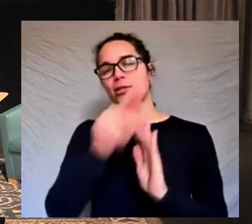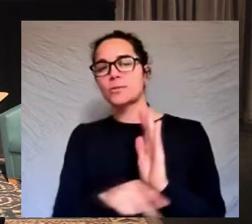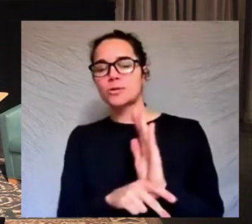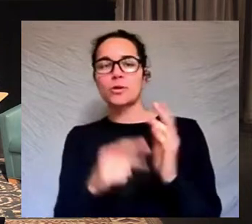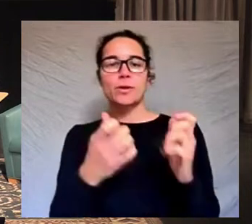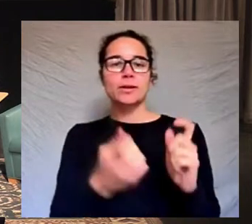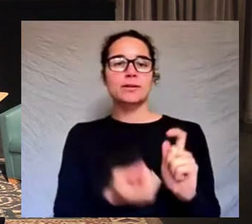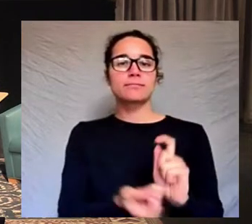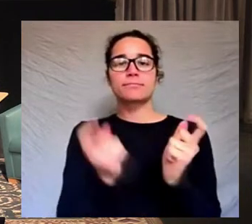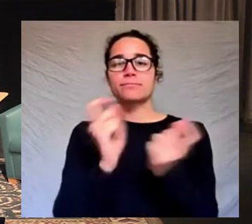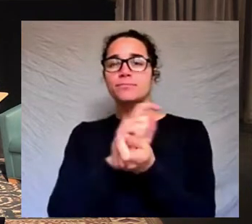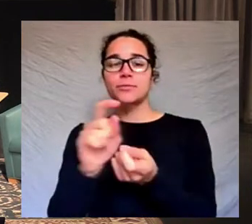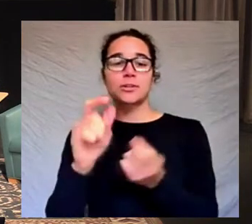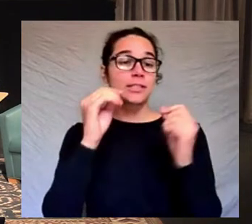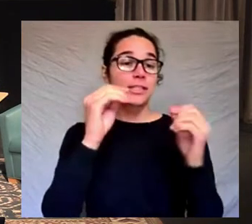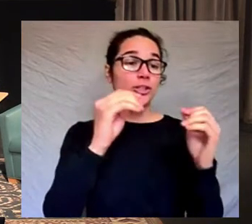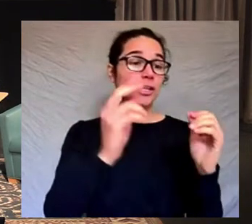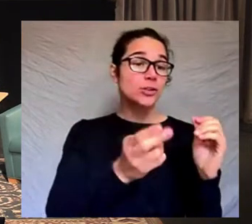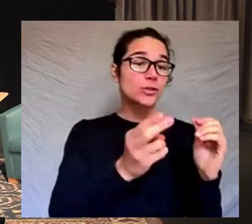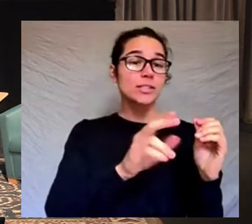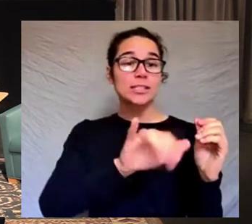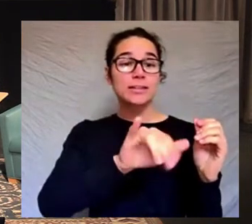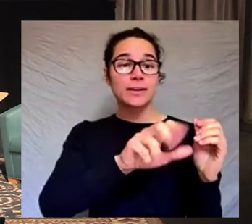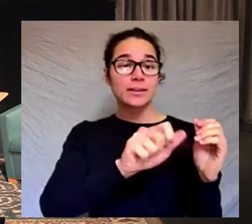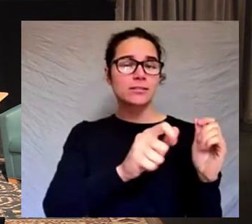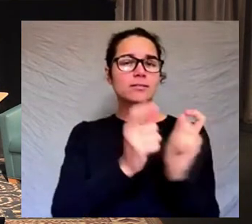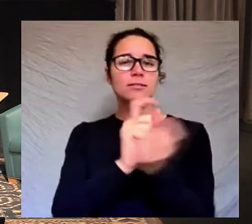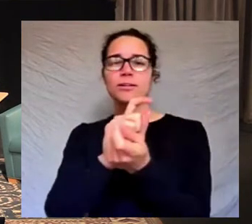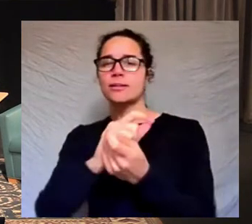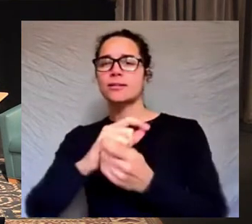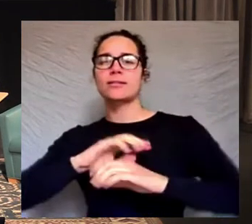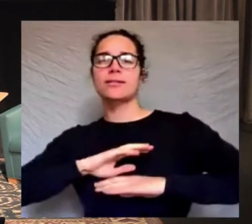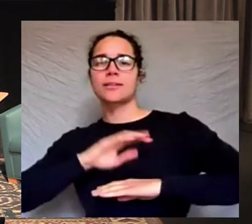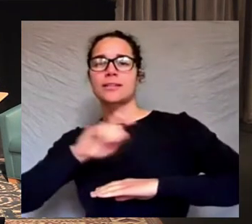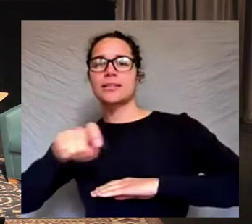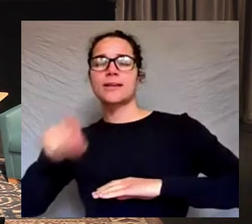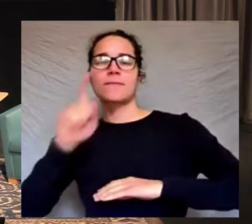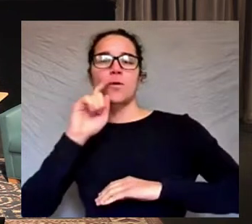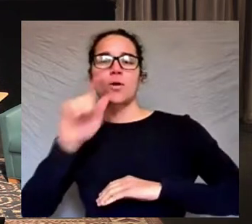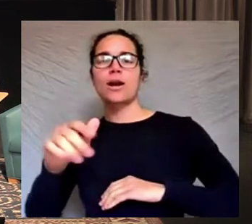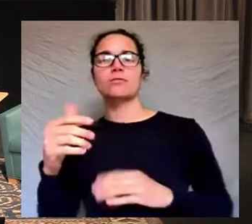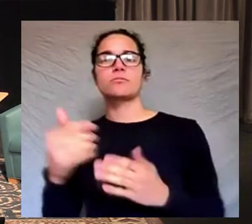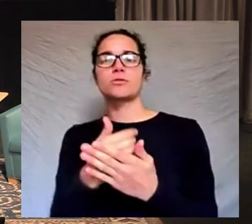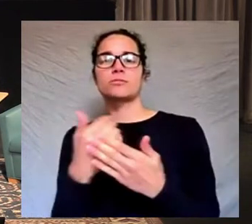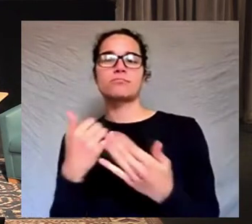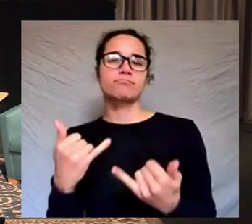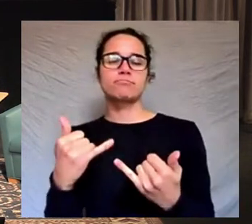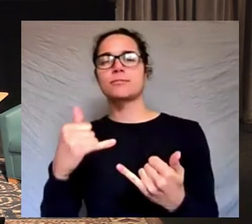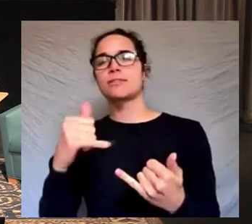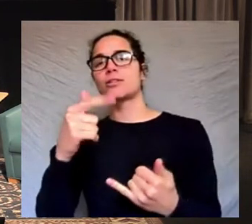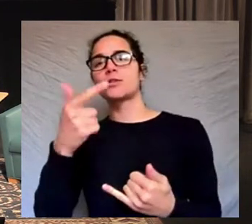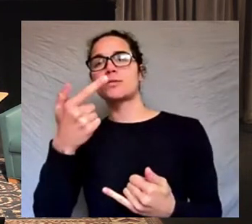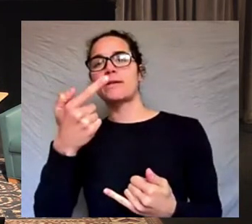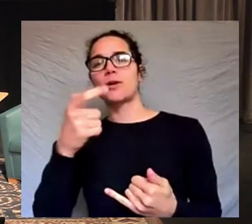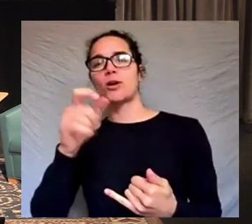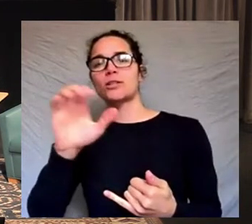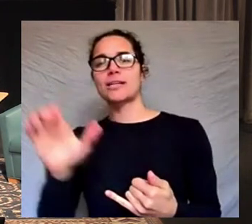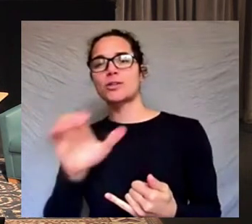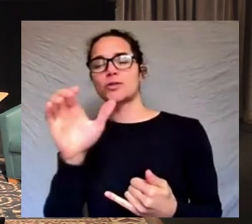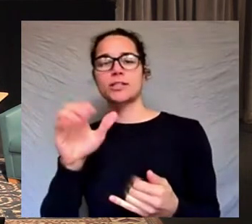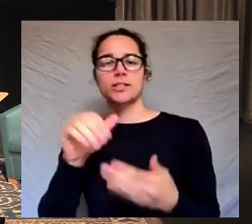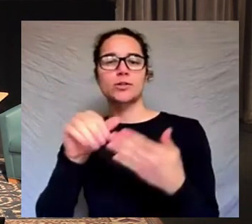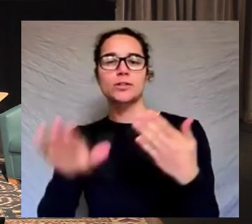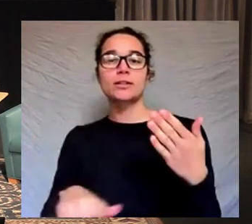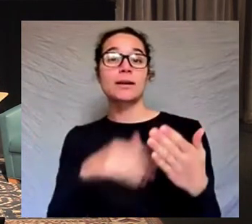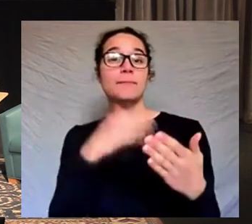the teaching of history and civics to meet the needs of our 21st century students. Now, the best thing about working in